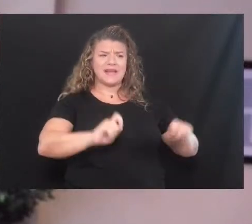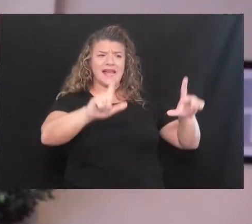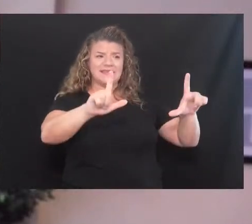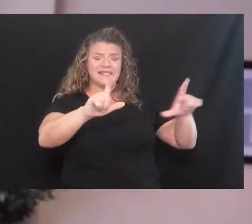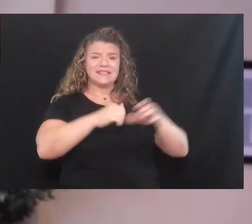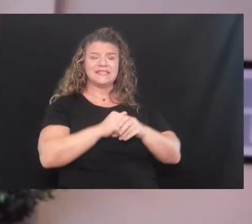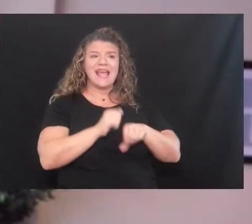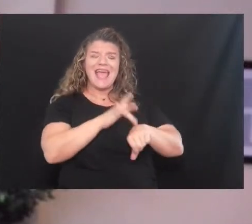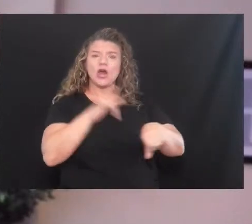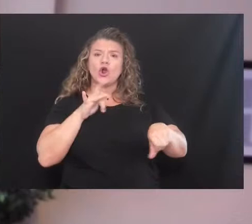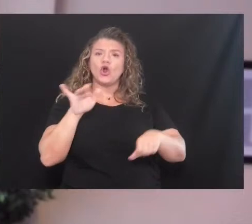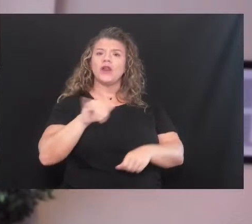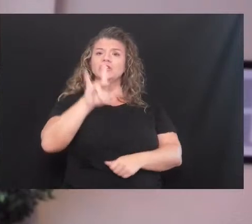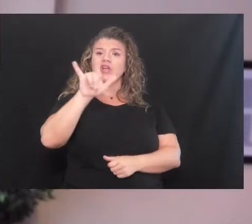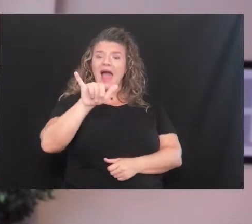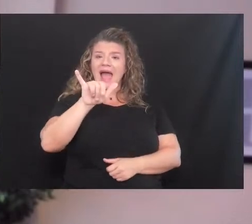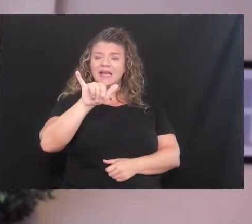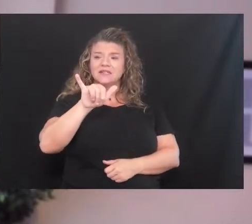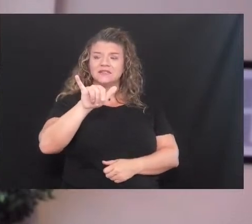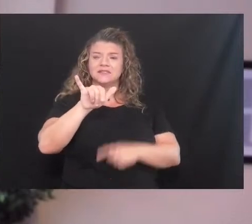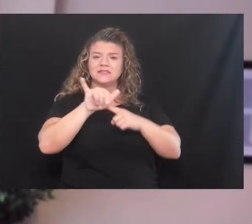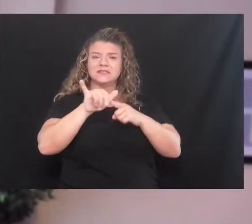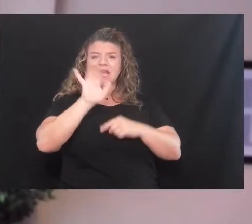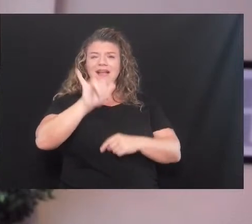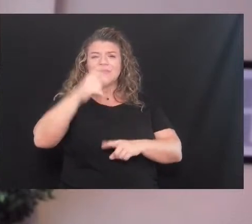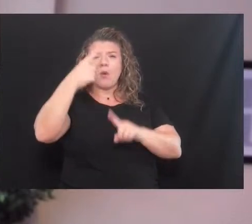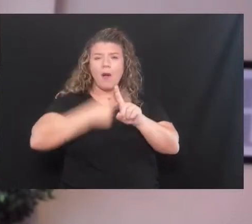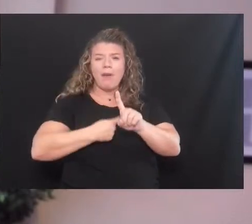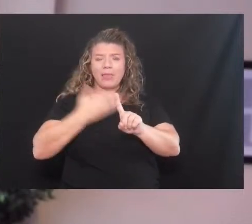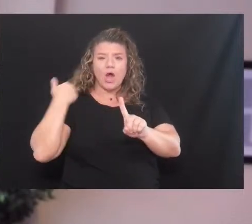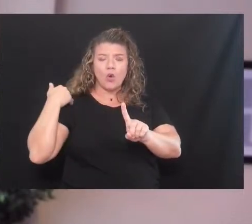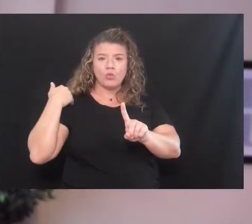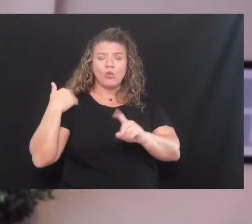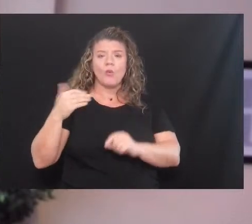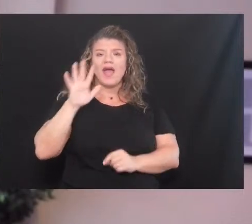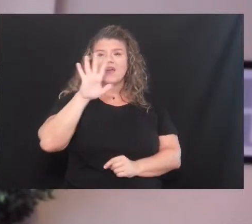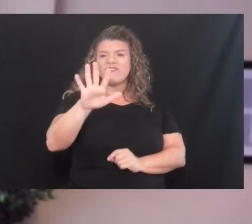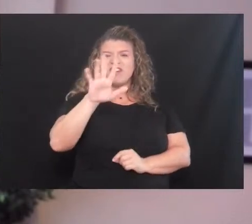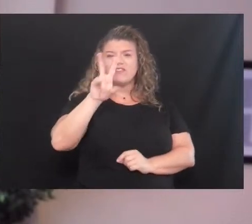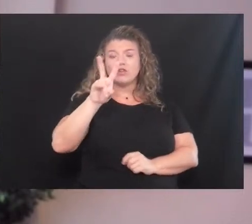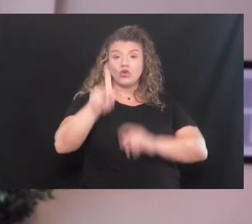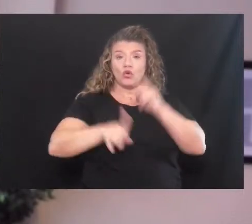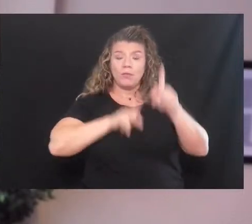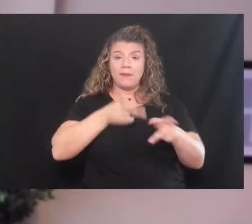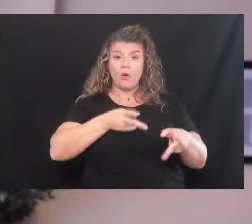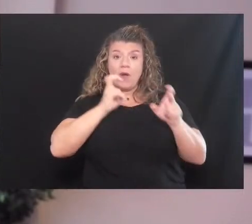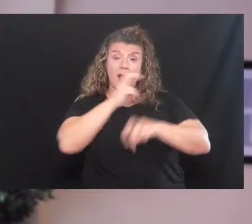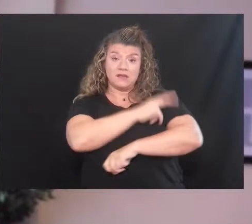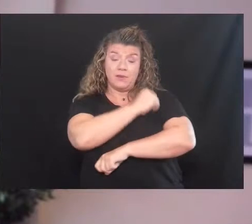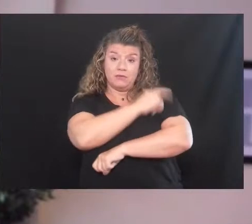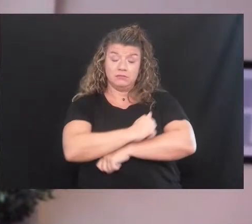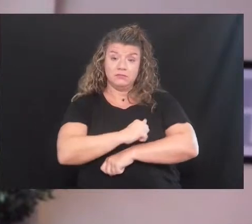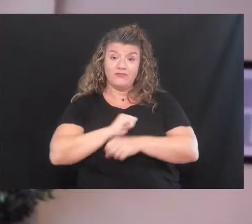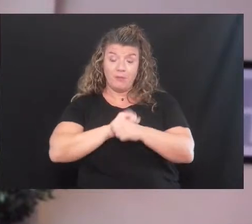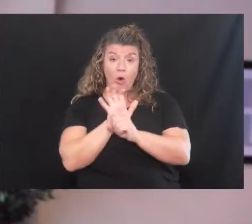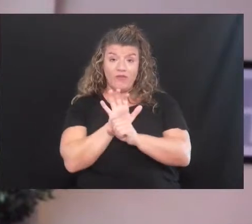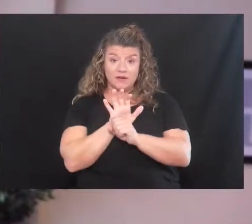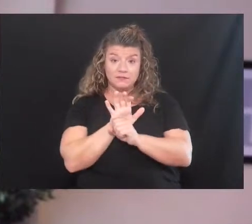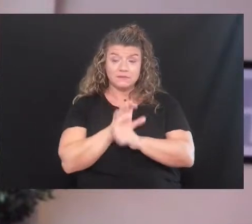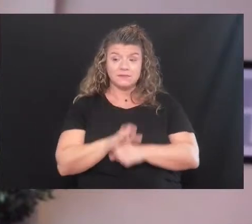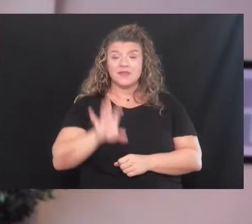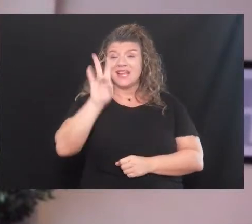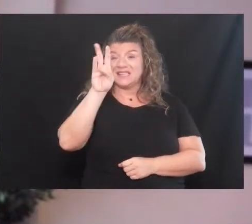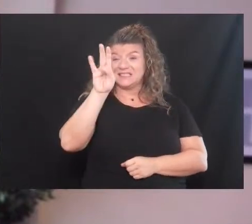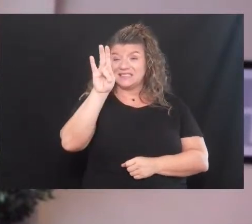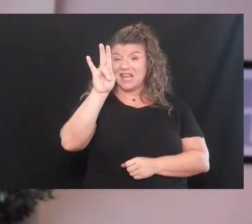early July, which is about a month ago, we had 52 people in the hospital from COVID. We had